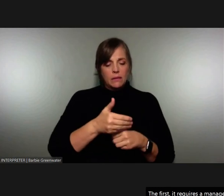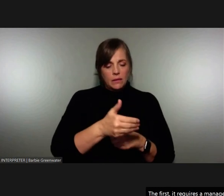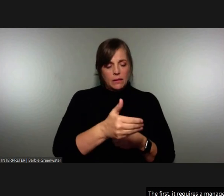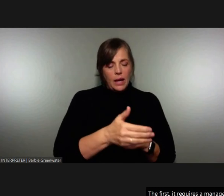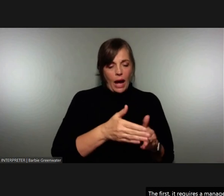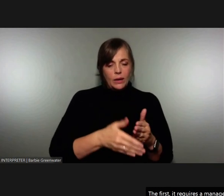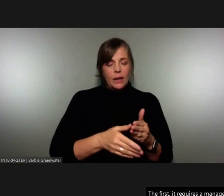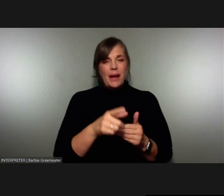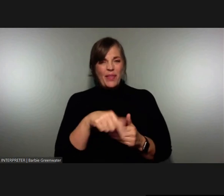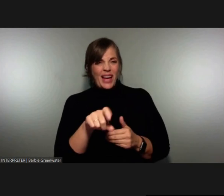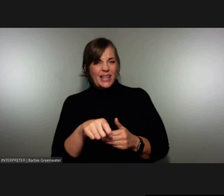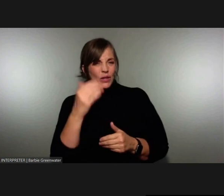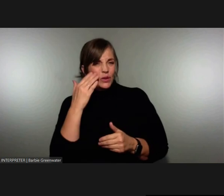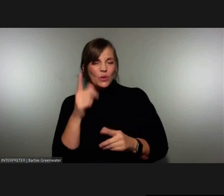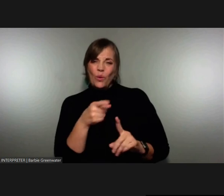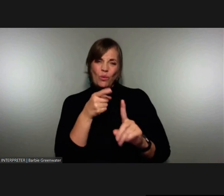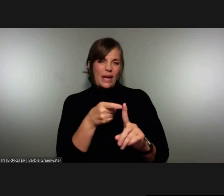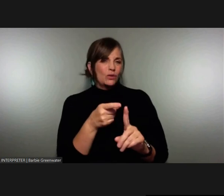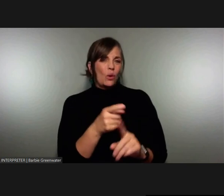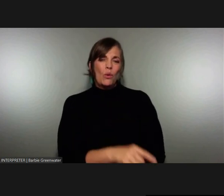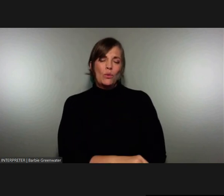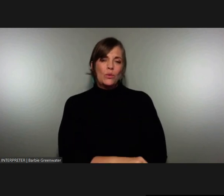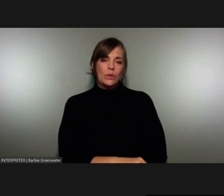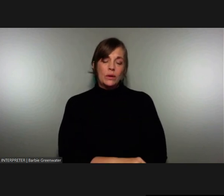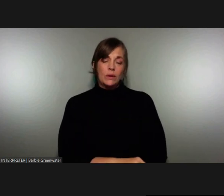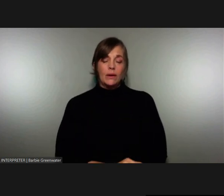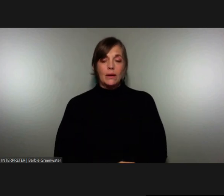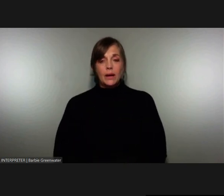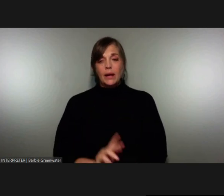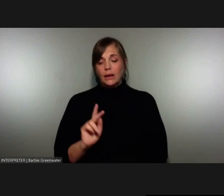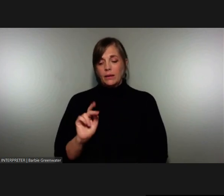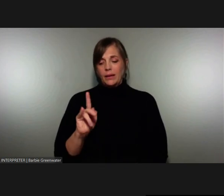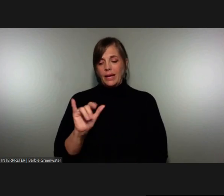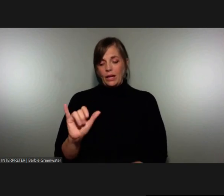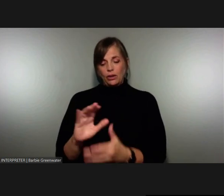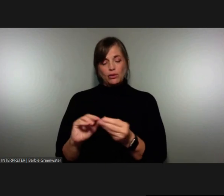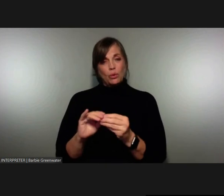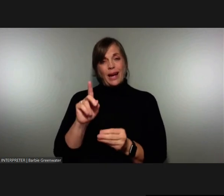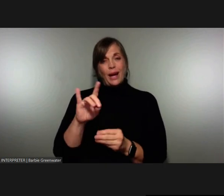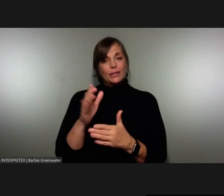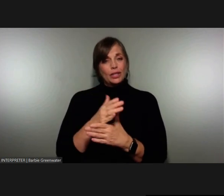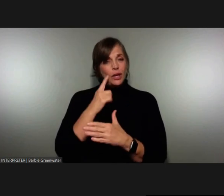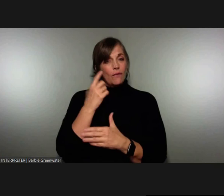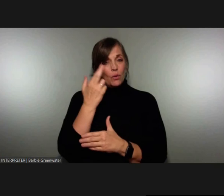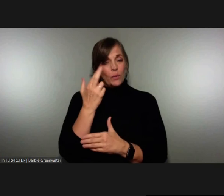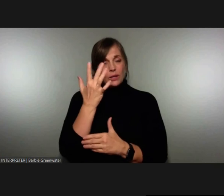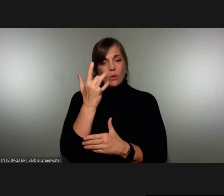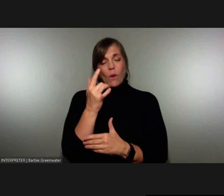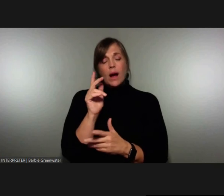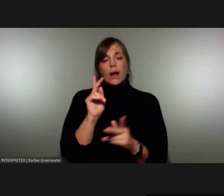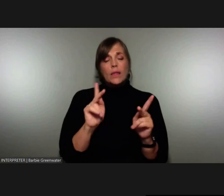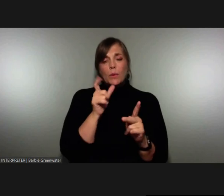clarity of where the end zone is. No employee, I shared the Kennedy story for a reason, that the people that are